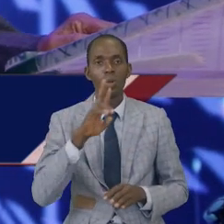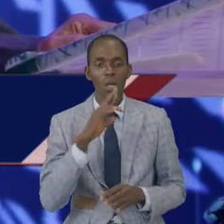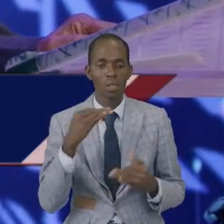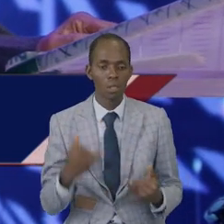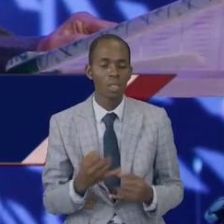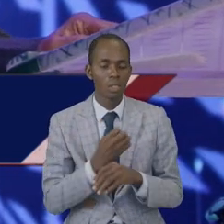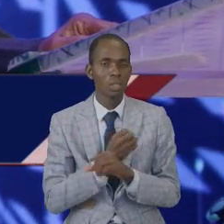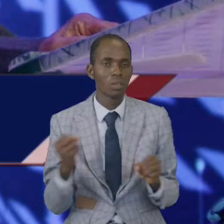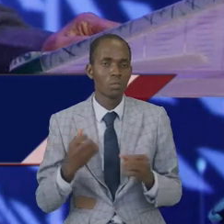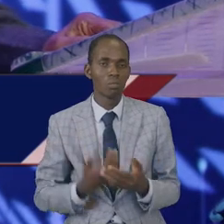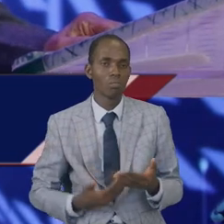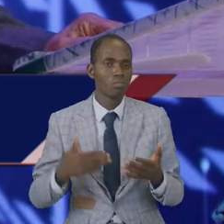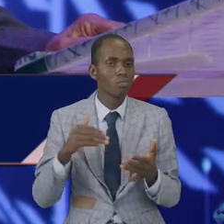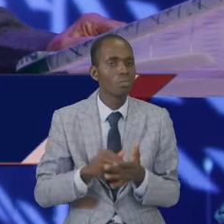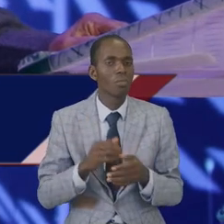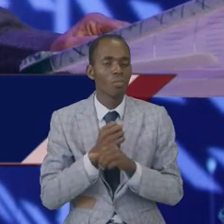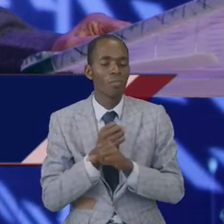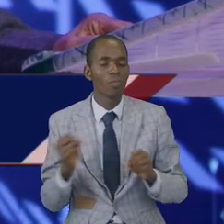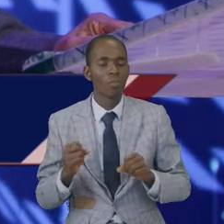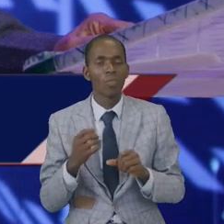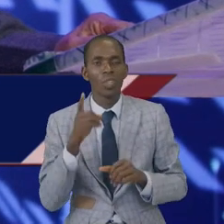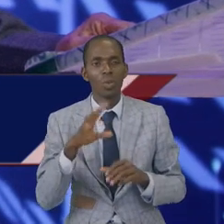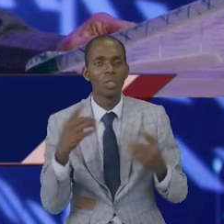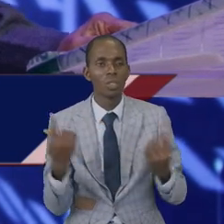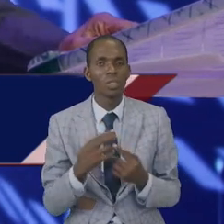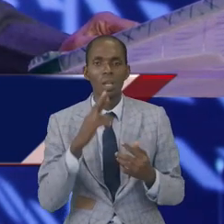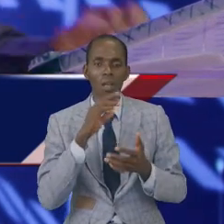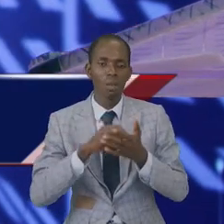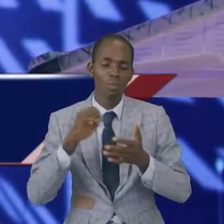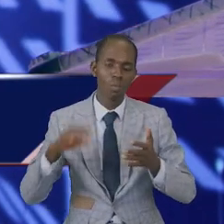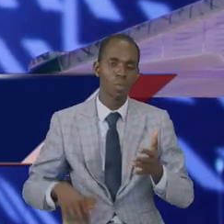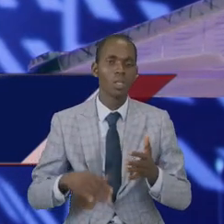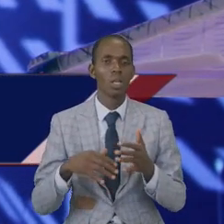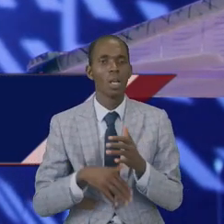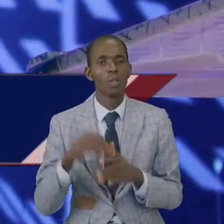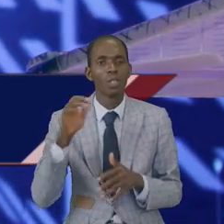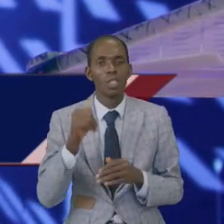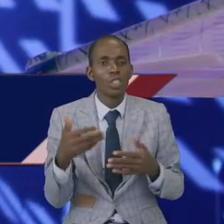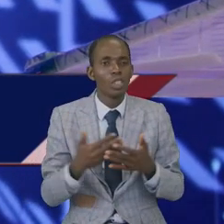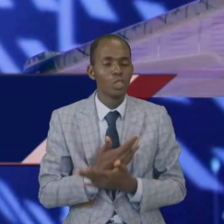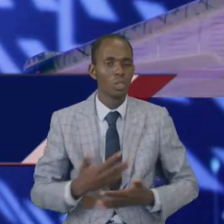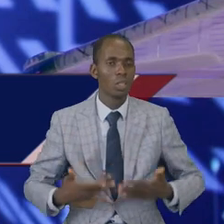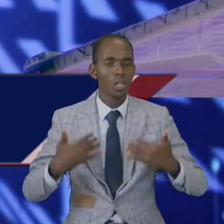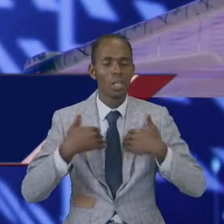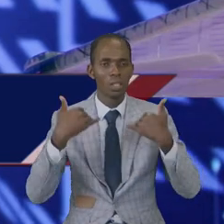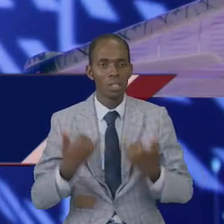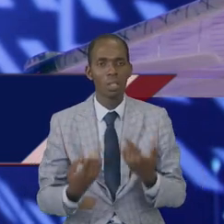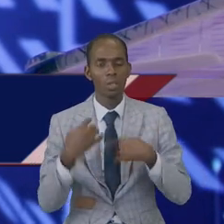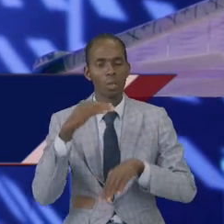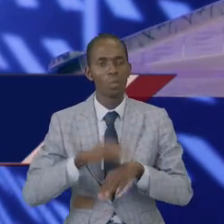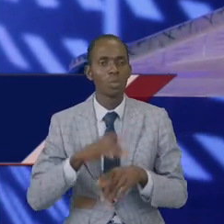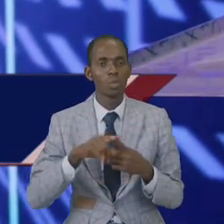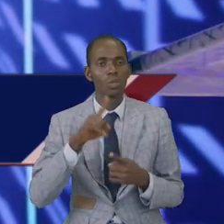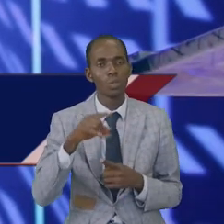You're converted. Your sins are blotted out. A new life has now come into you. And